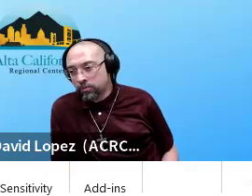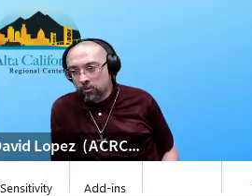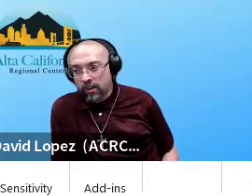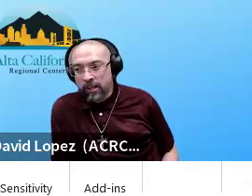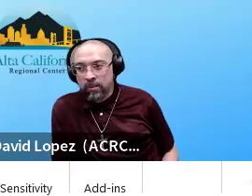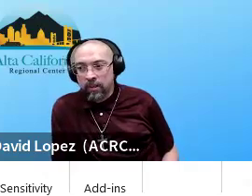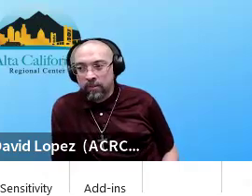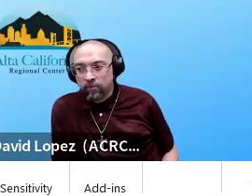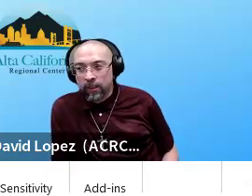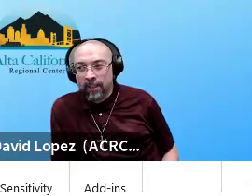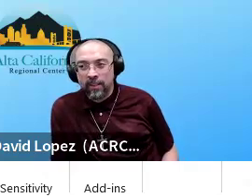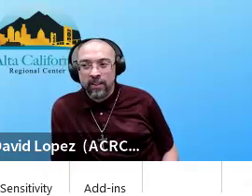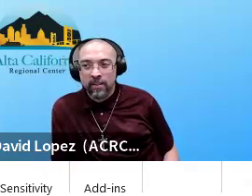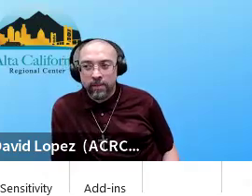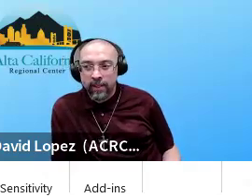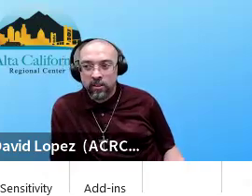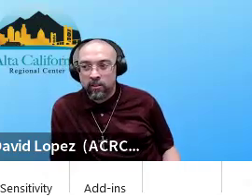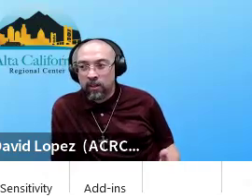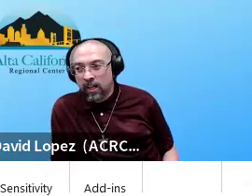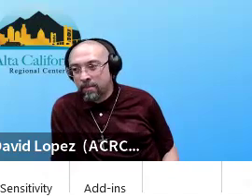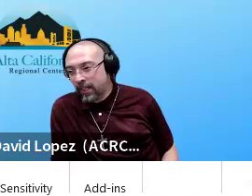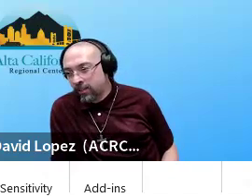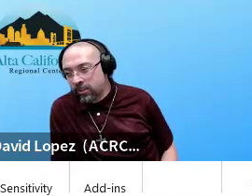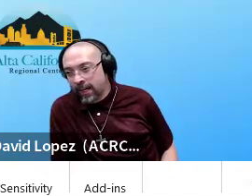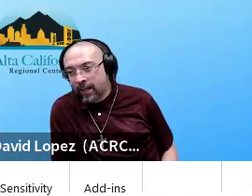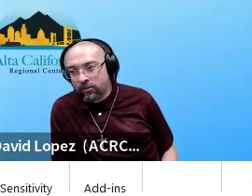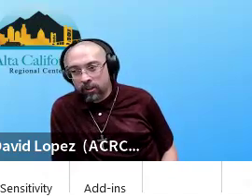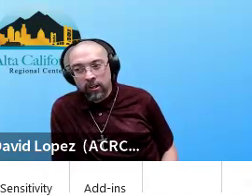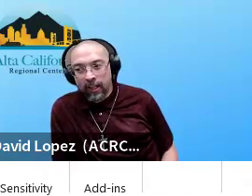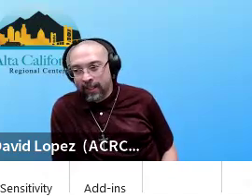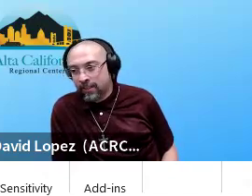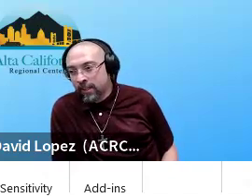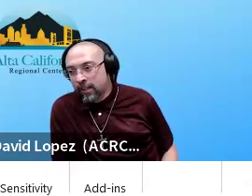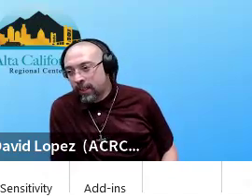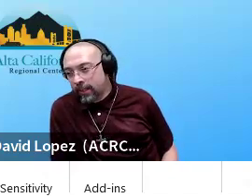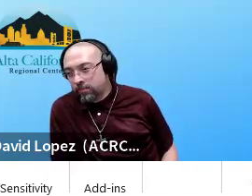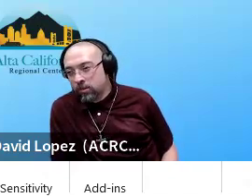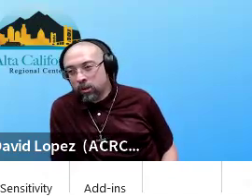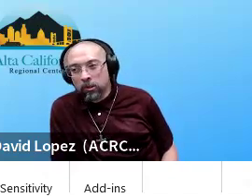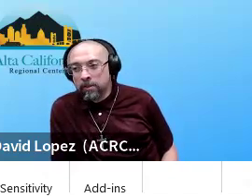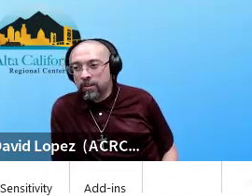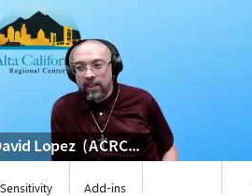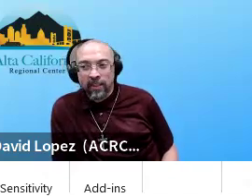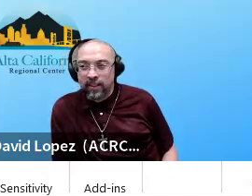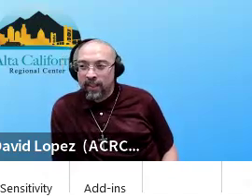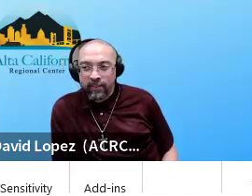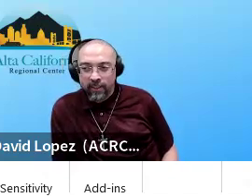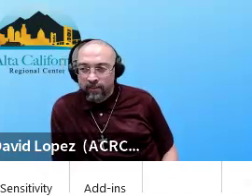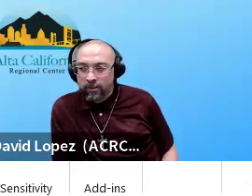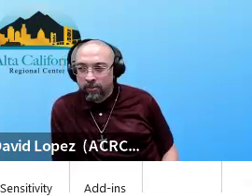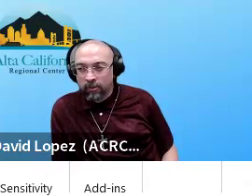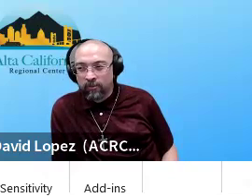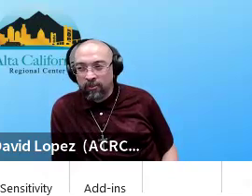We'll work with the programs on what they think is the best to accommodate their staff or their clients. So we're open to anything